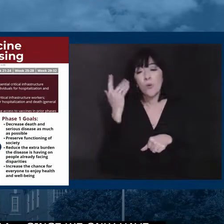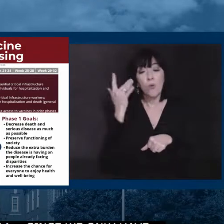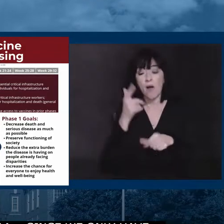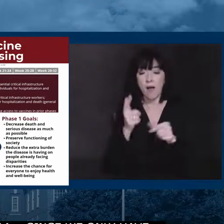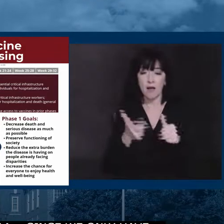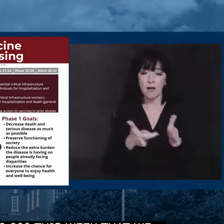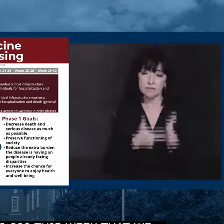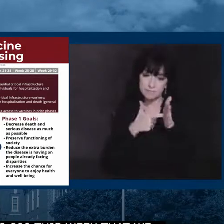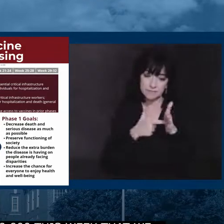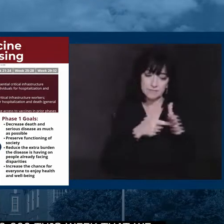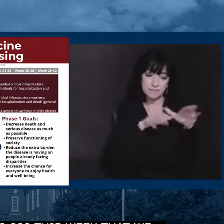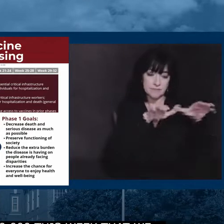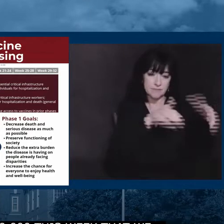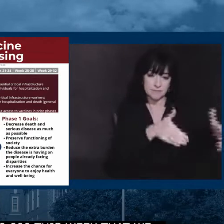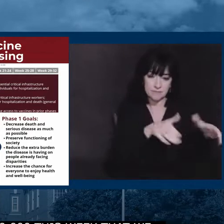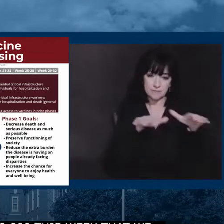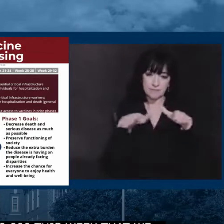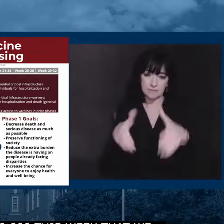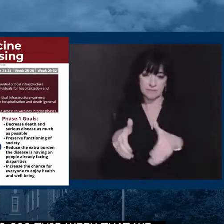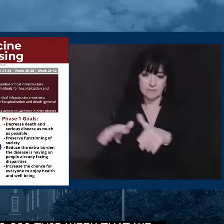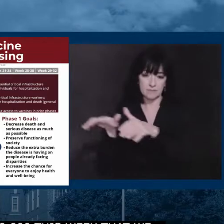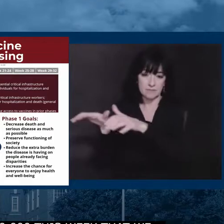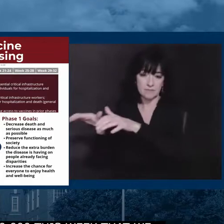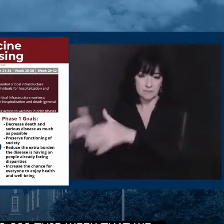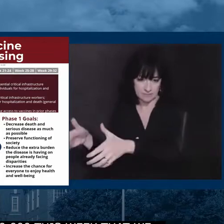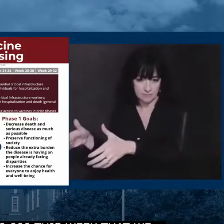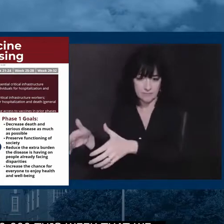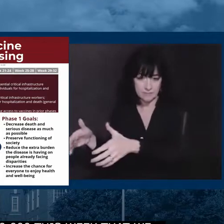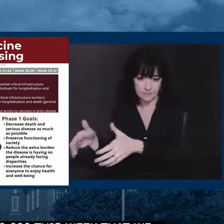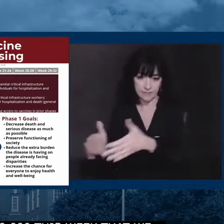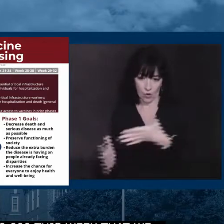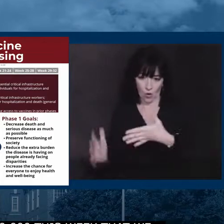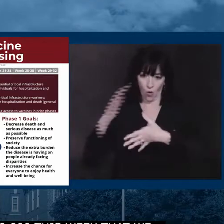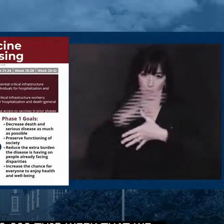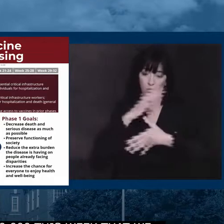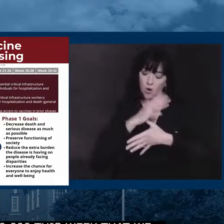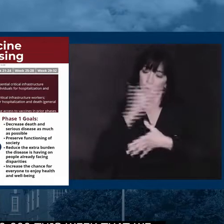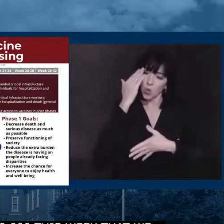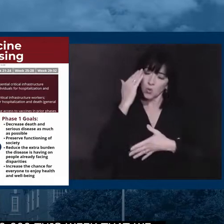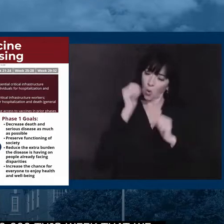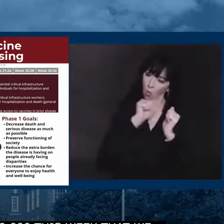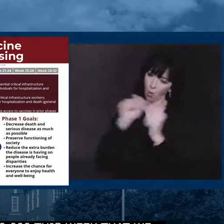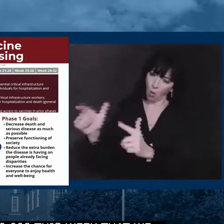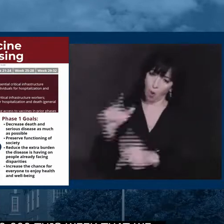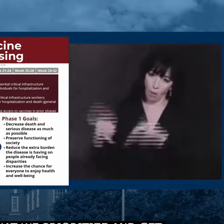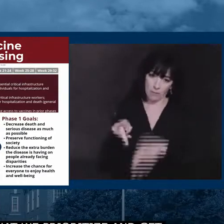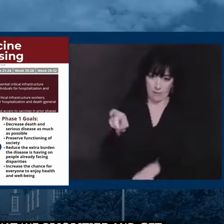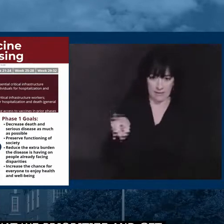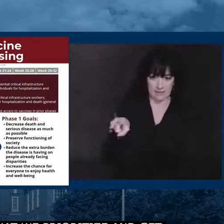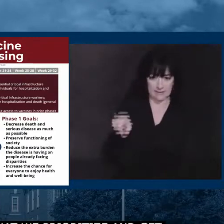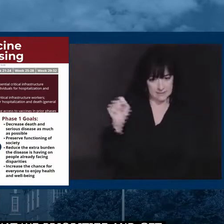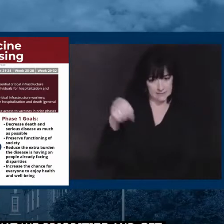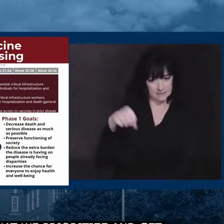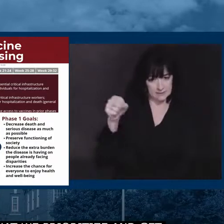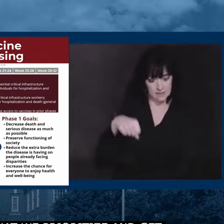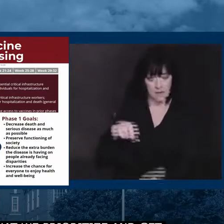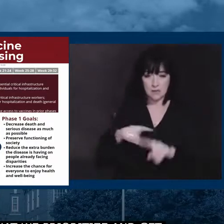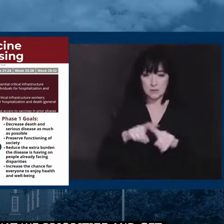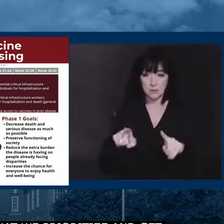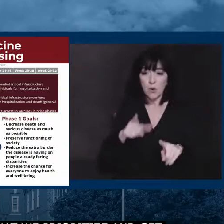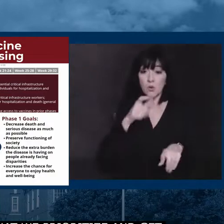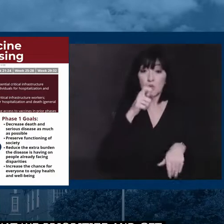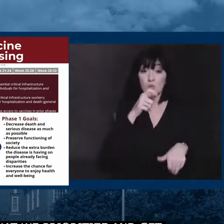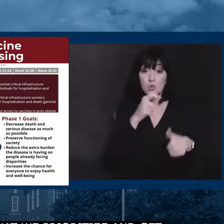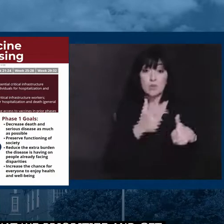the people who most need it. And we know everyone needs it, but we need to protect our healthcare system. As the